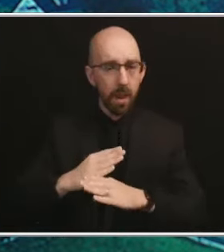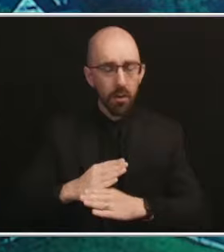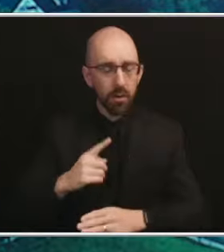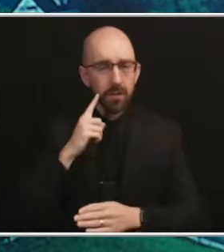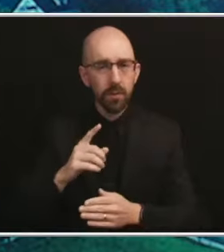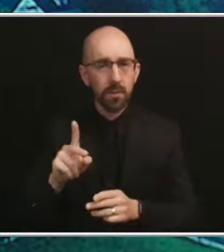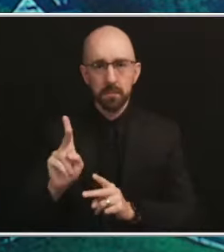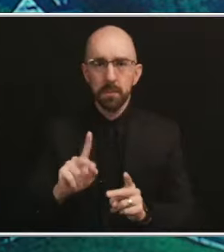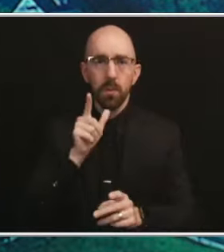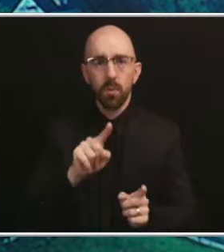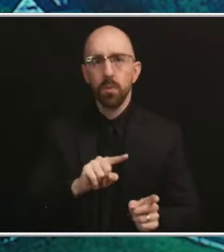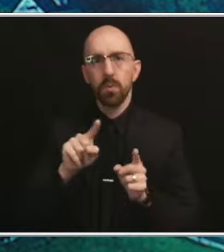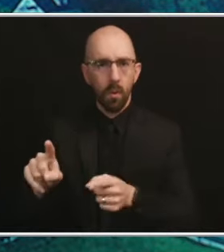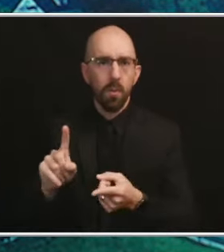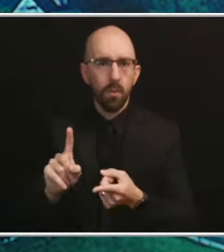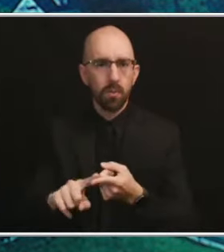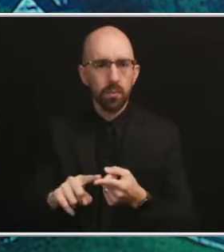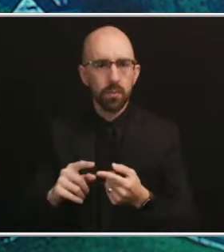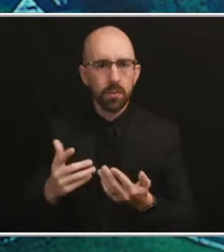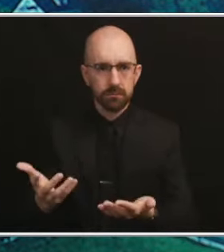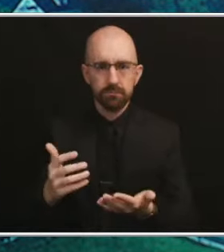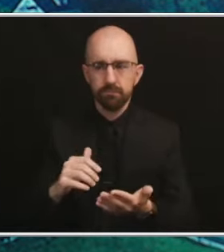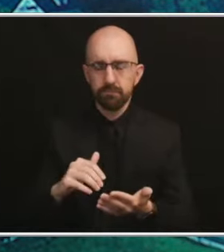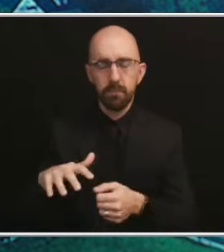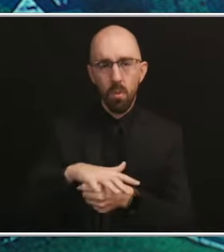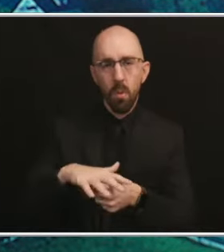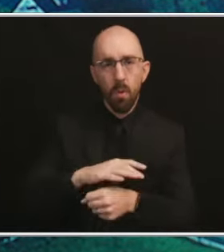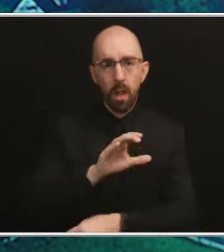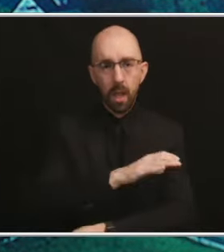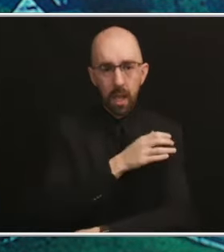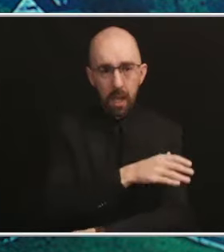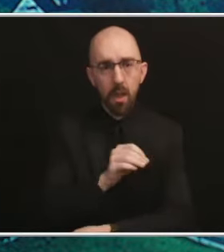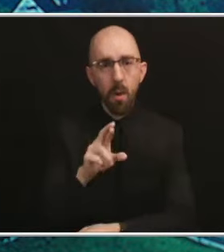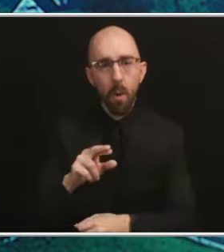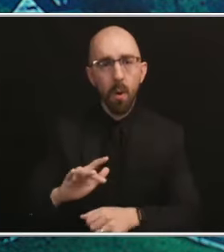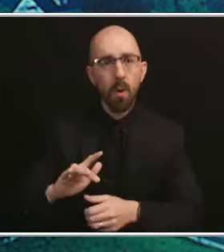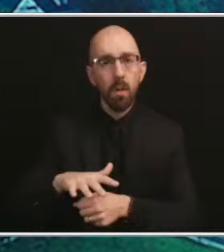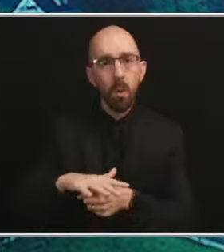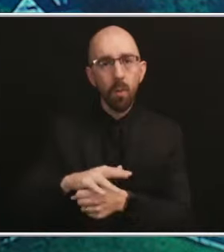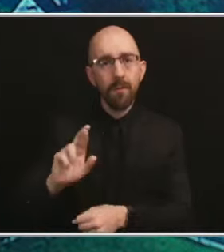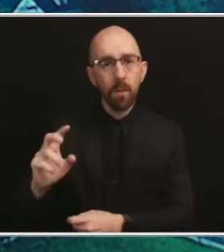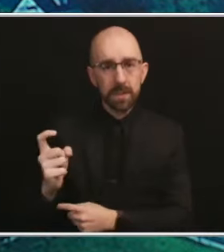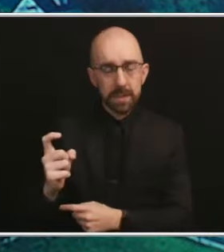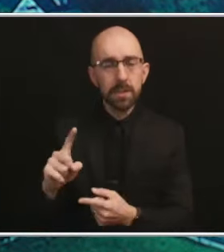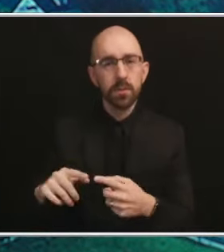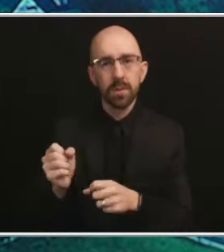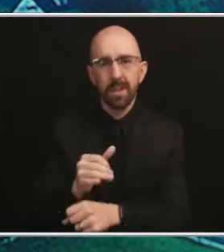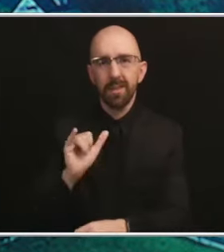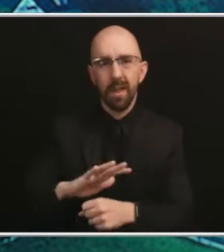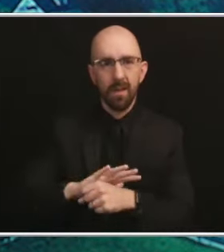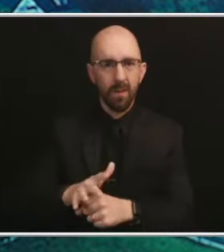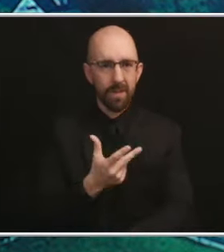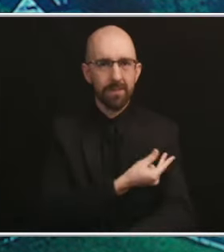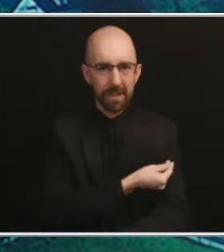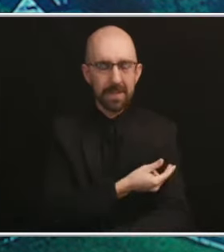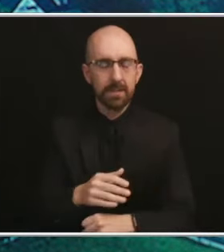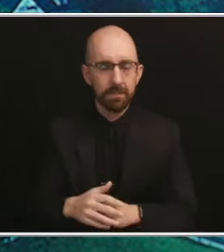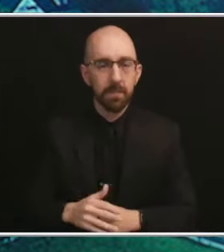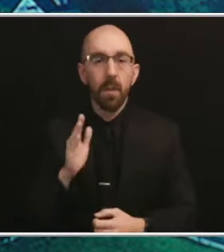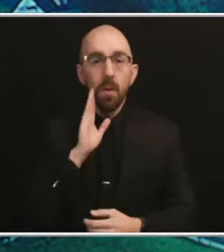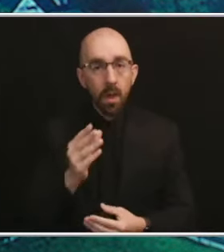to local clinics or commercial pharmacies to be able to get that COVID-19 vaccination. But what I will